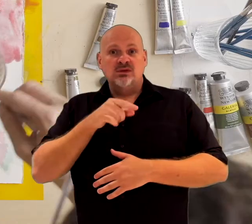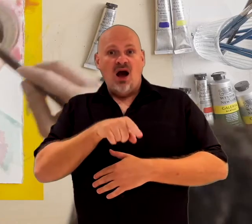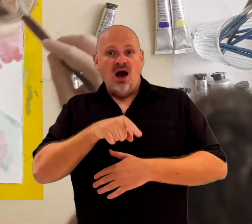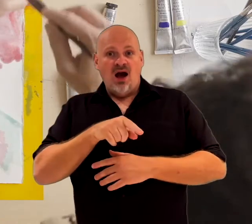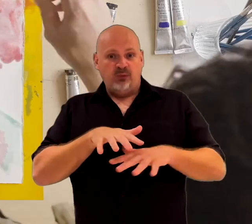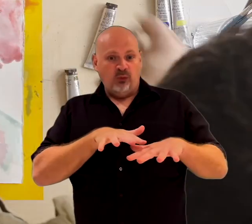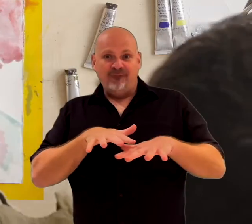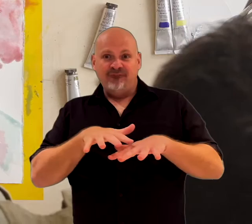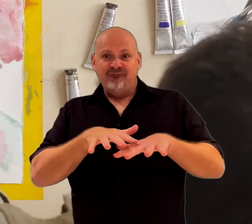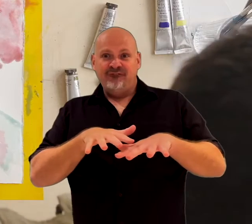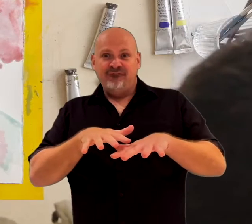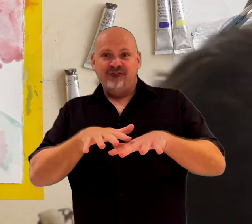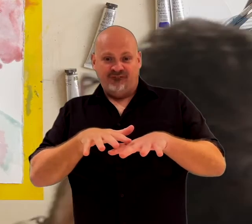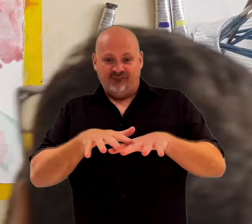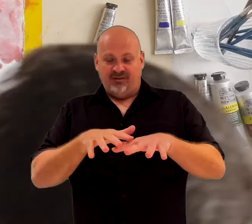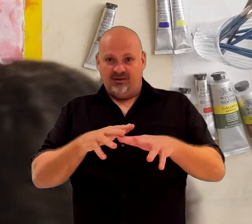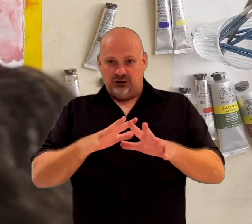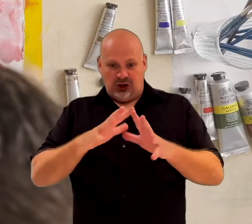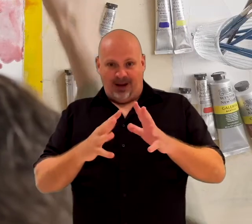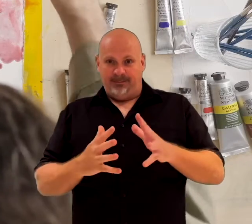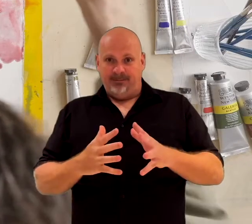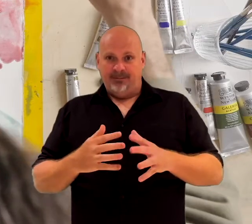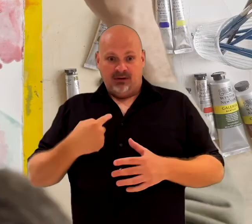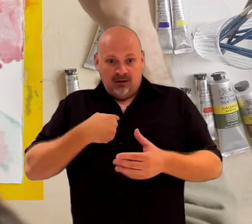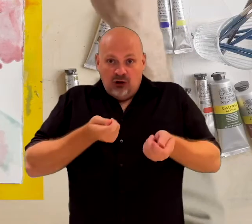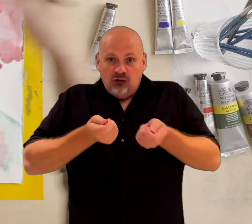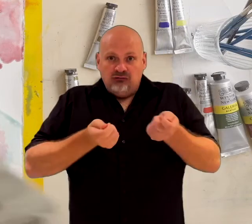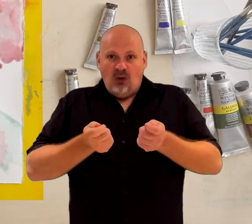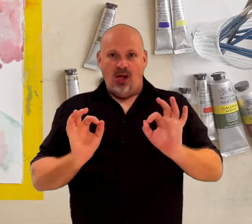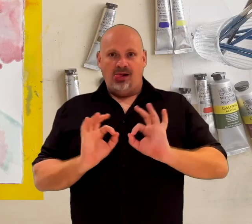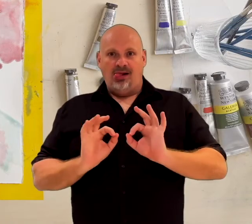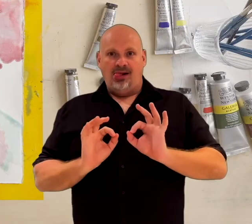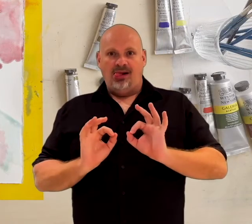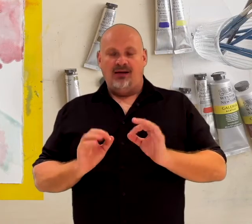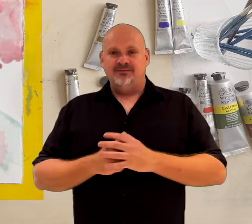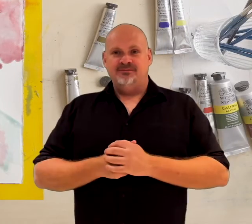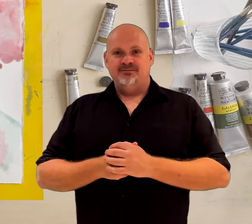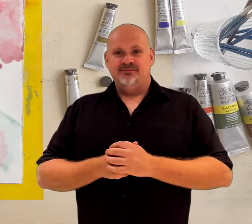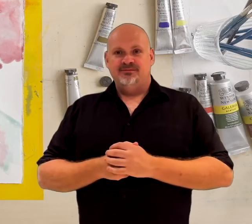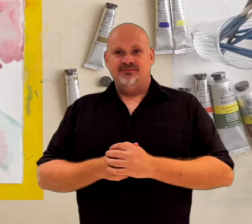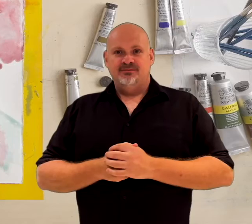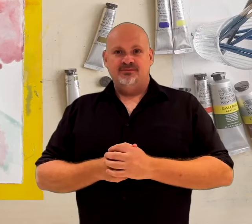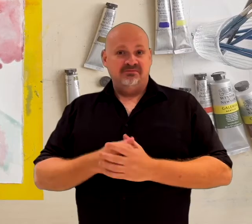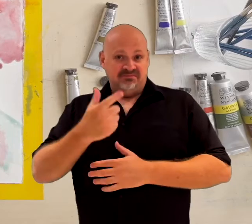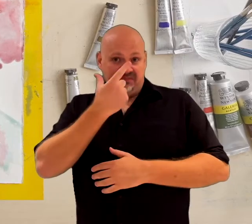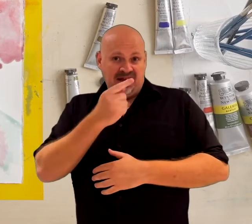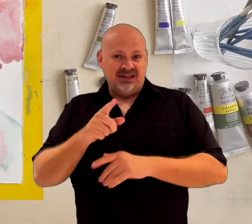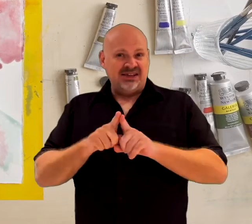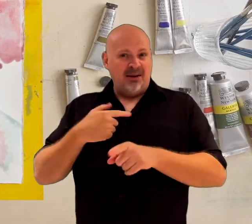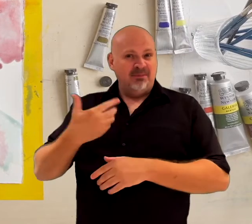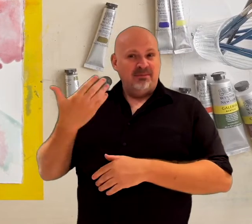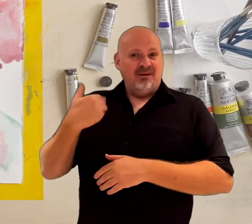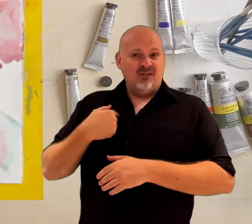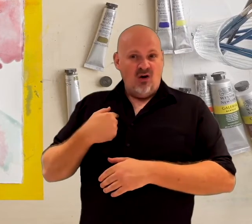and it's creating shapes that you don't have much control over. You can always, like I did earlier, add some color